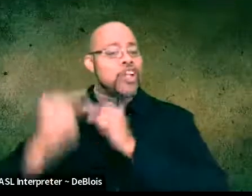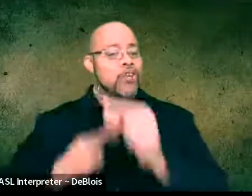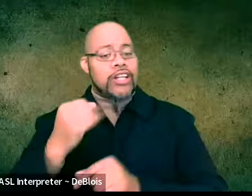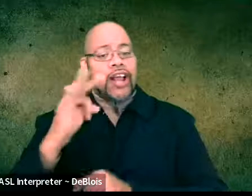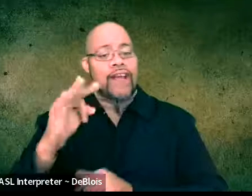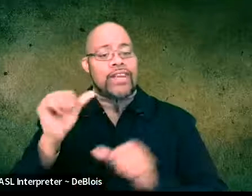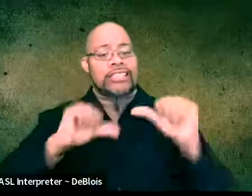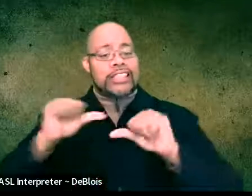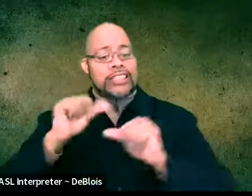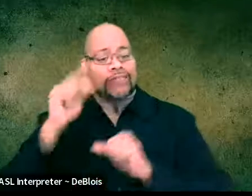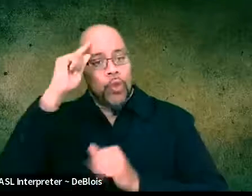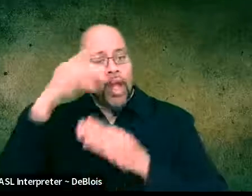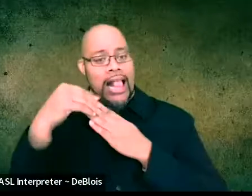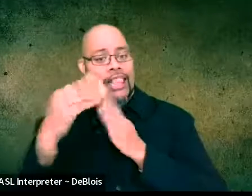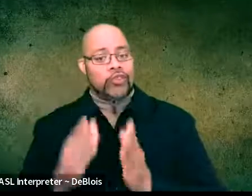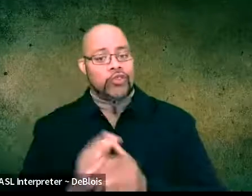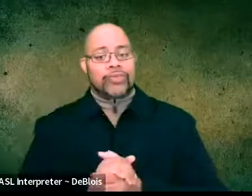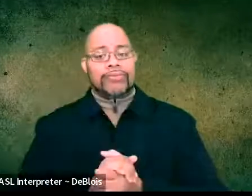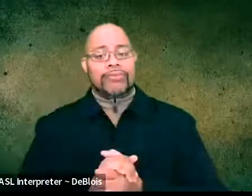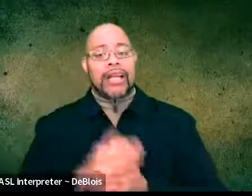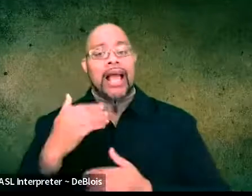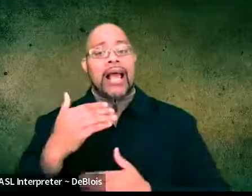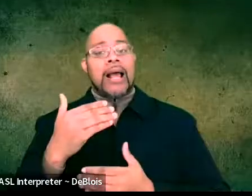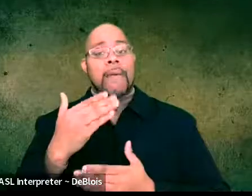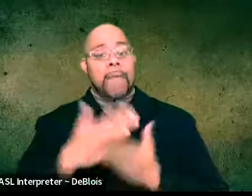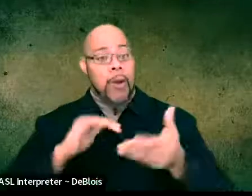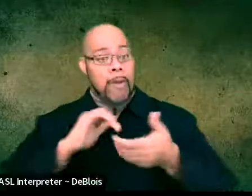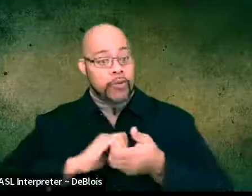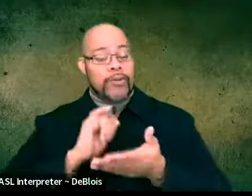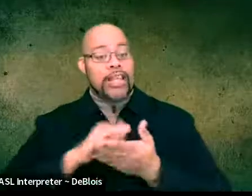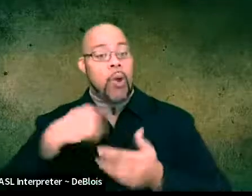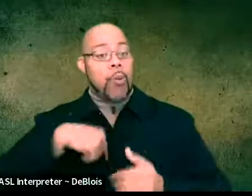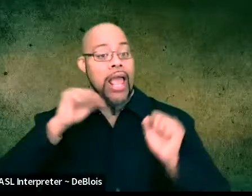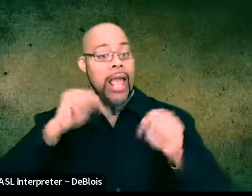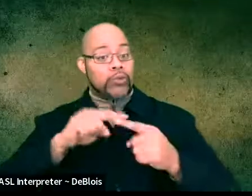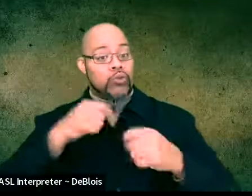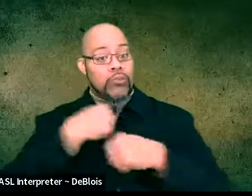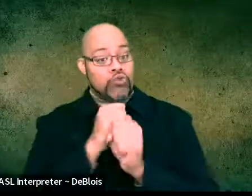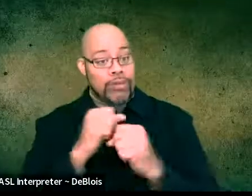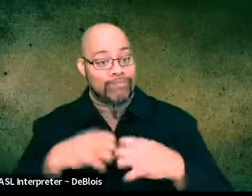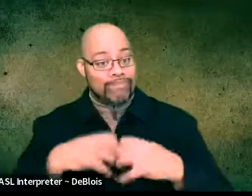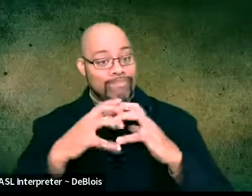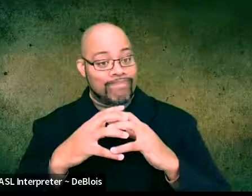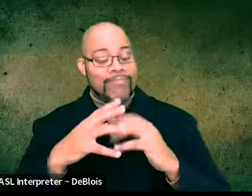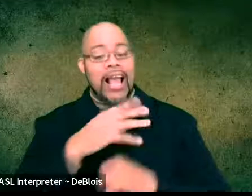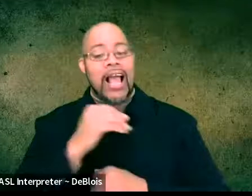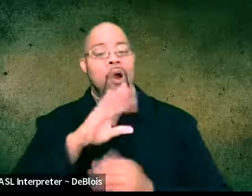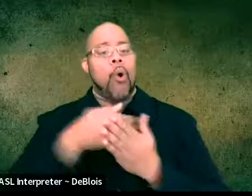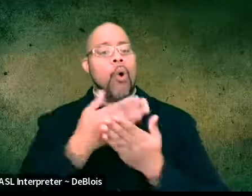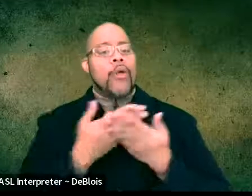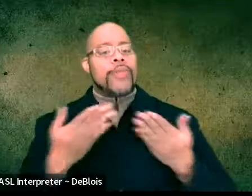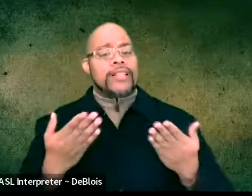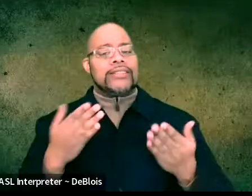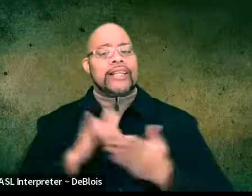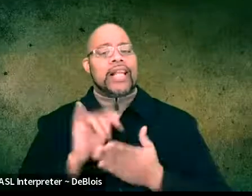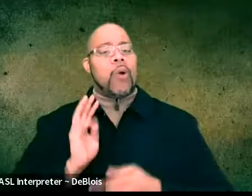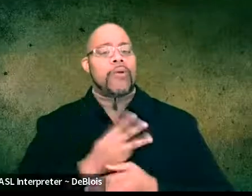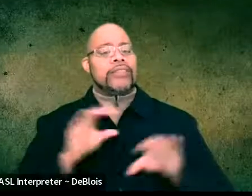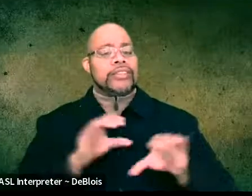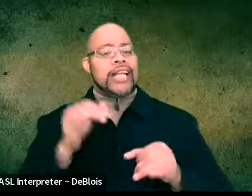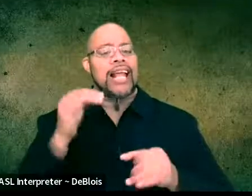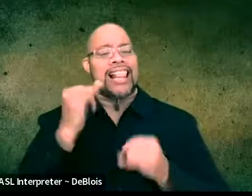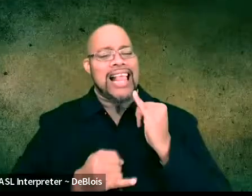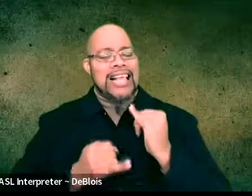of scientific thought leaders. And so I'm glad of the partnerships that we've been able to create and all the things that we have done over